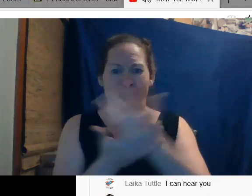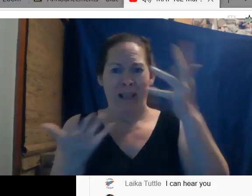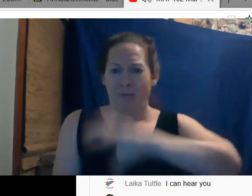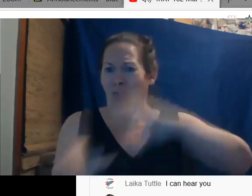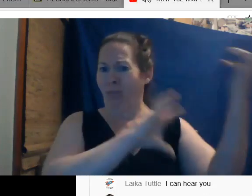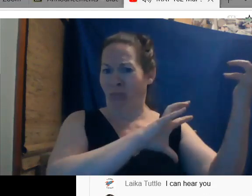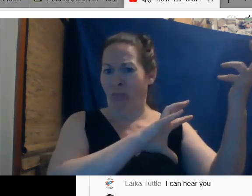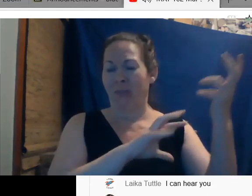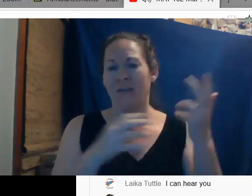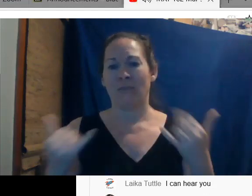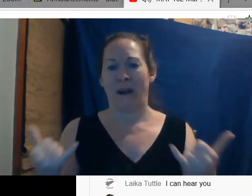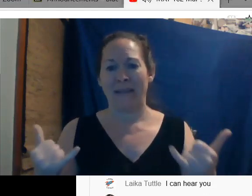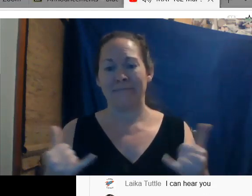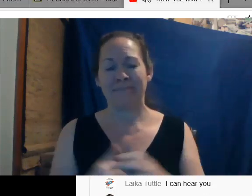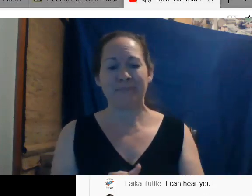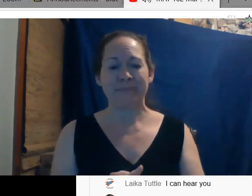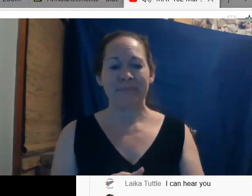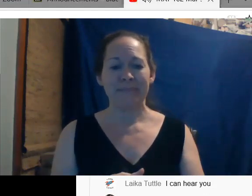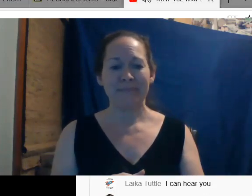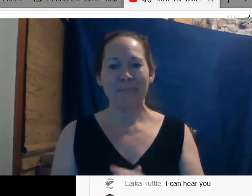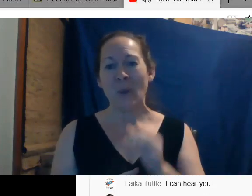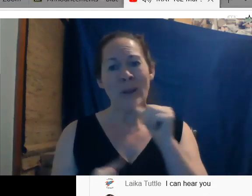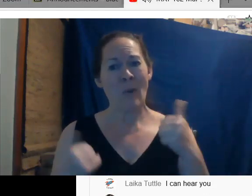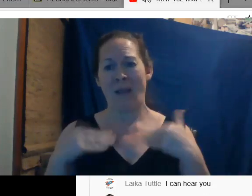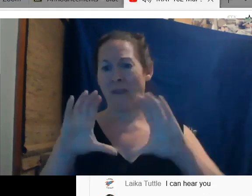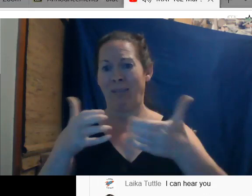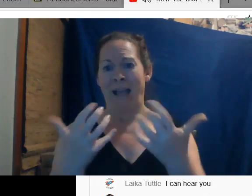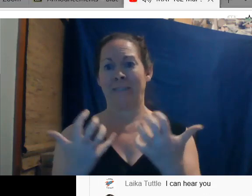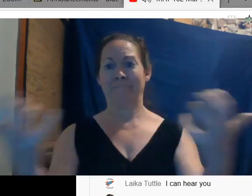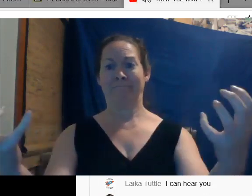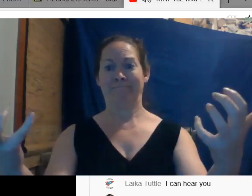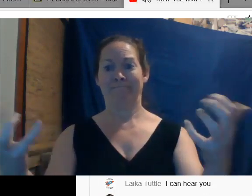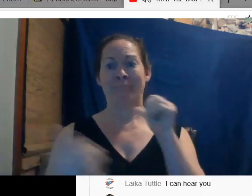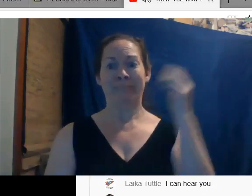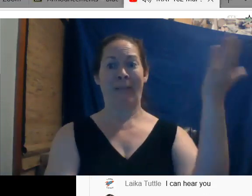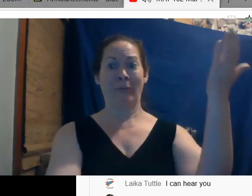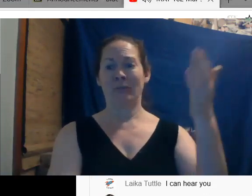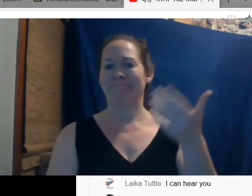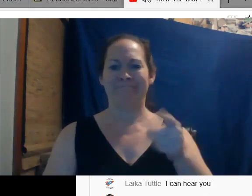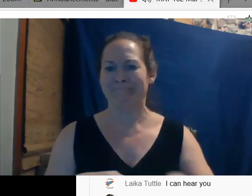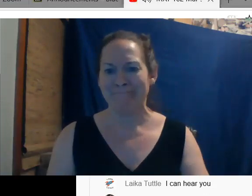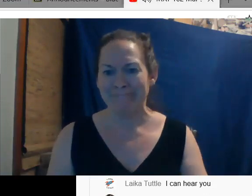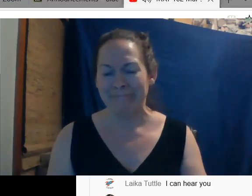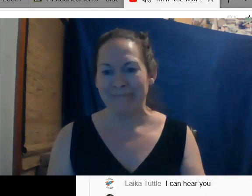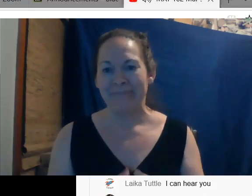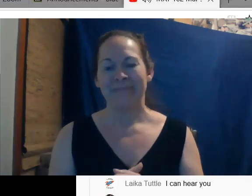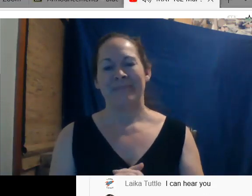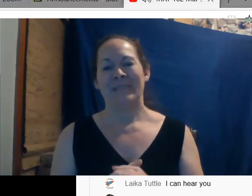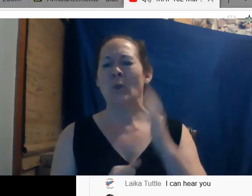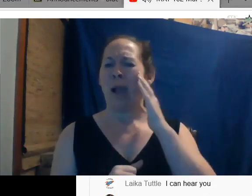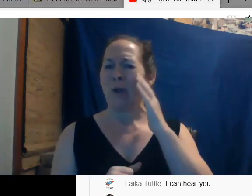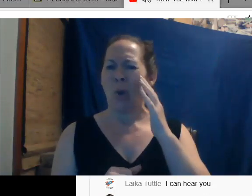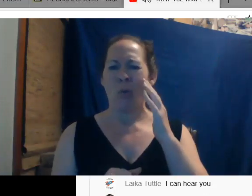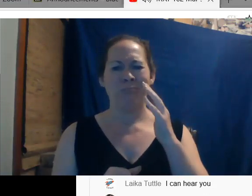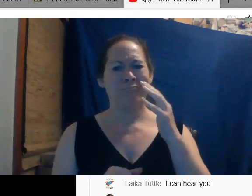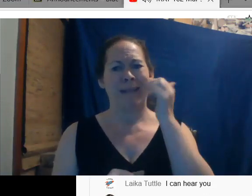not having face-to-face meetings. And so because of that, I'm not requiring people to be in during class time. But